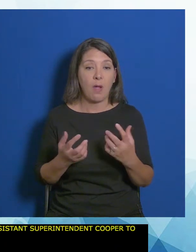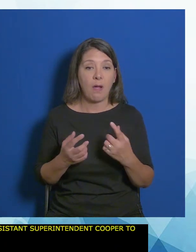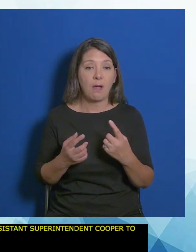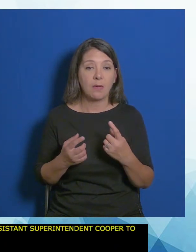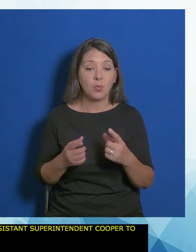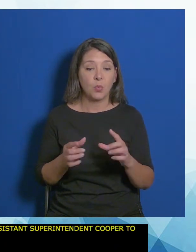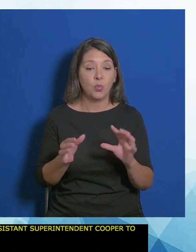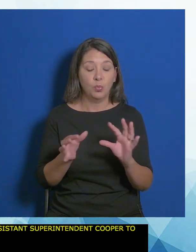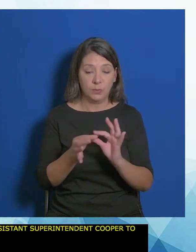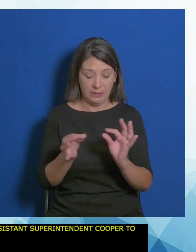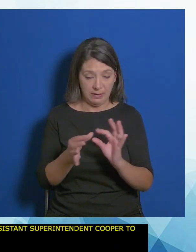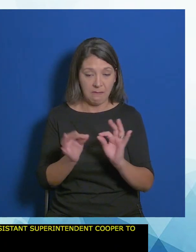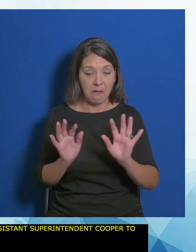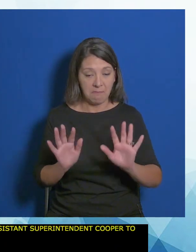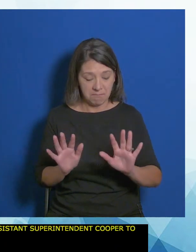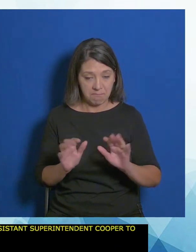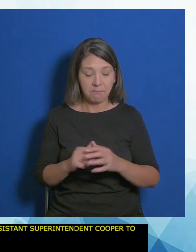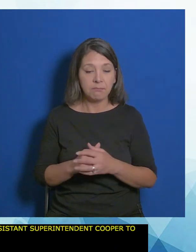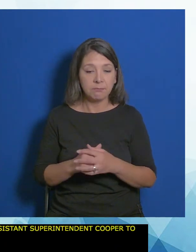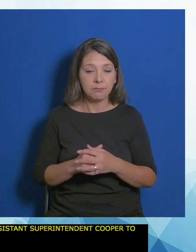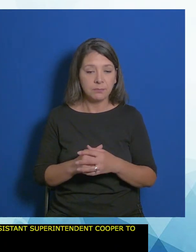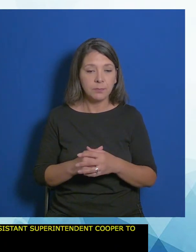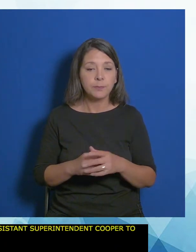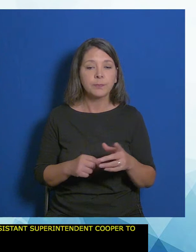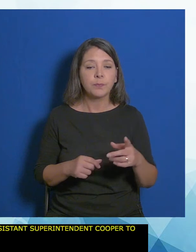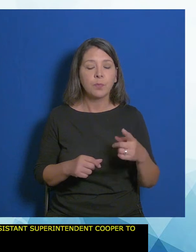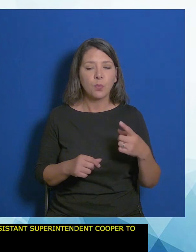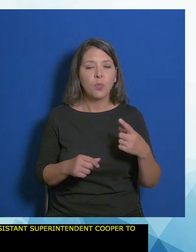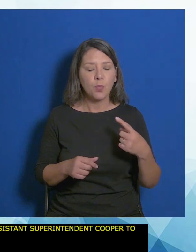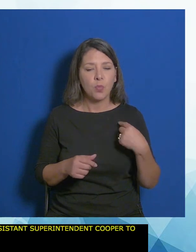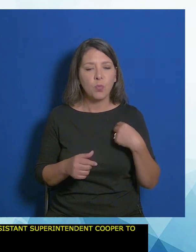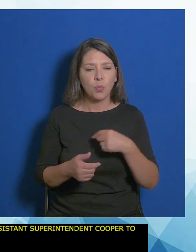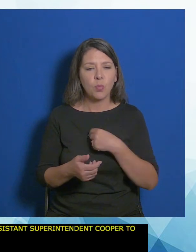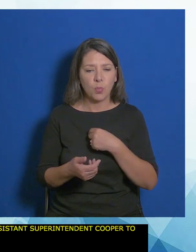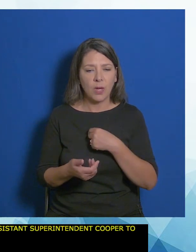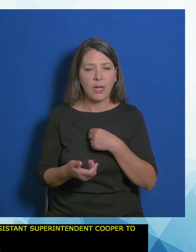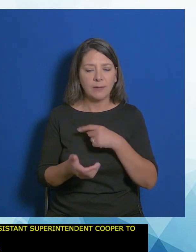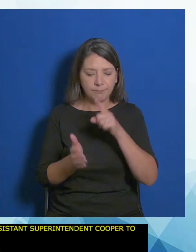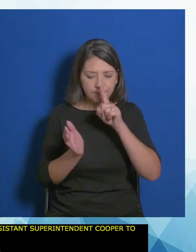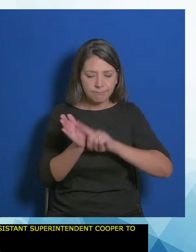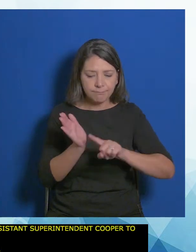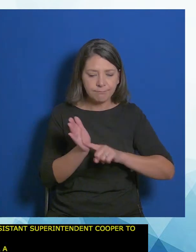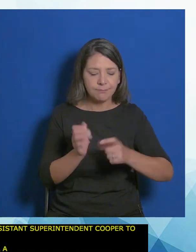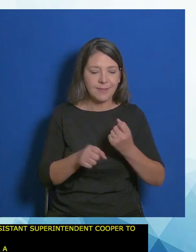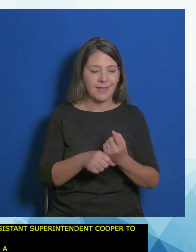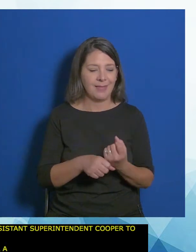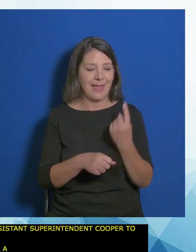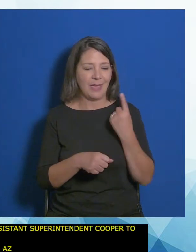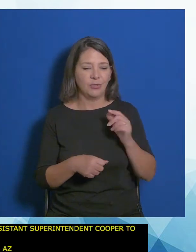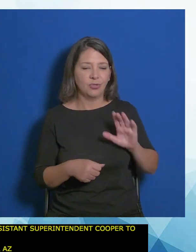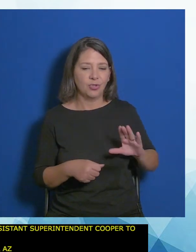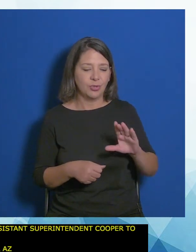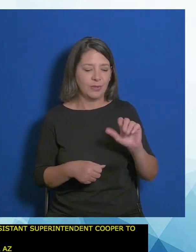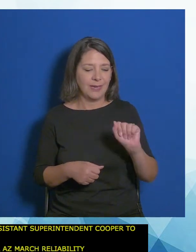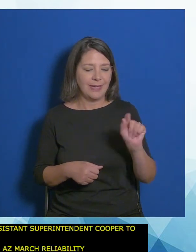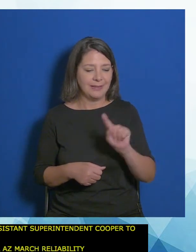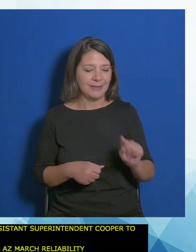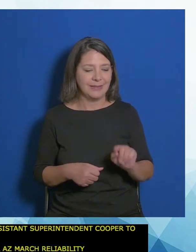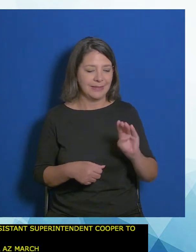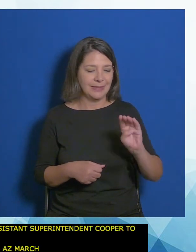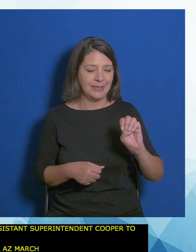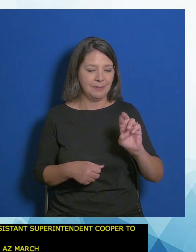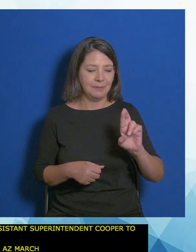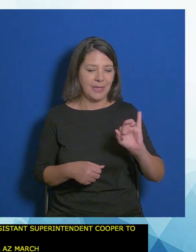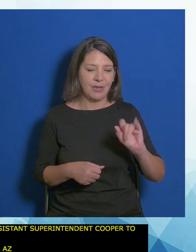that, first of all, when we looked at our AZ merit scores from last year, you